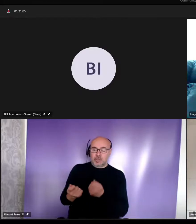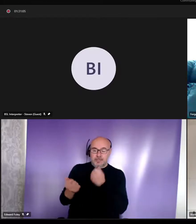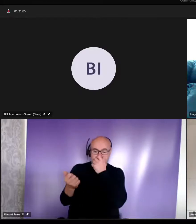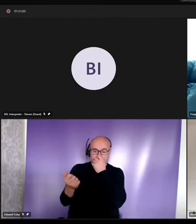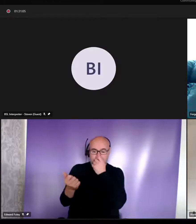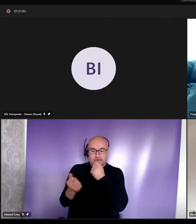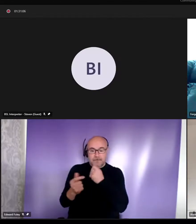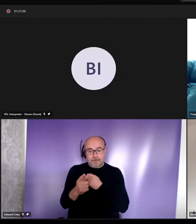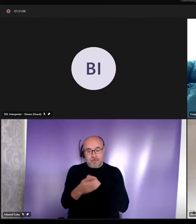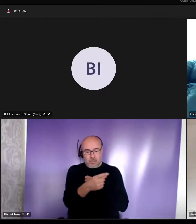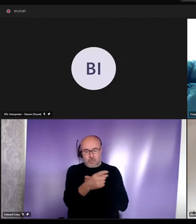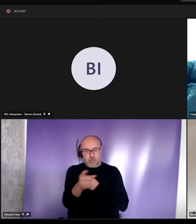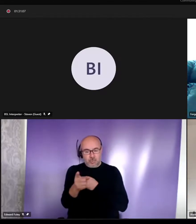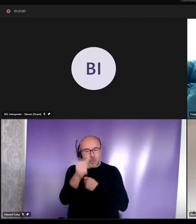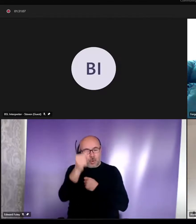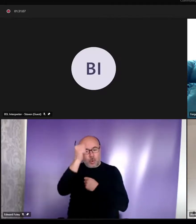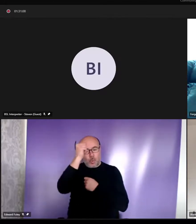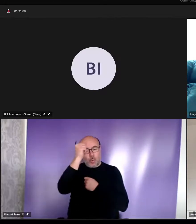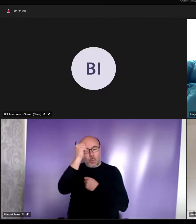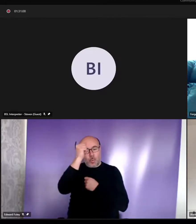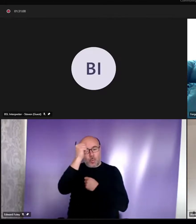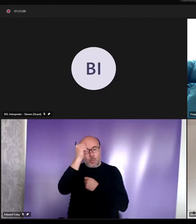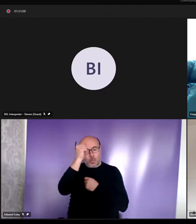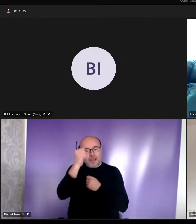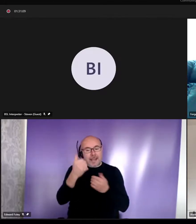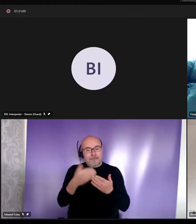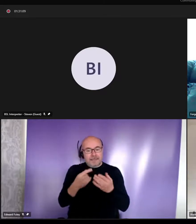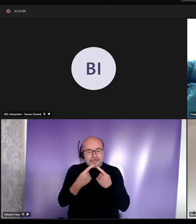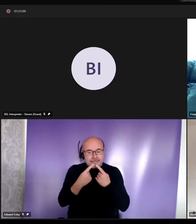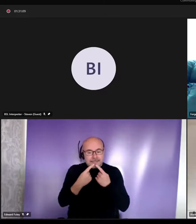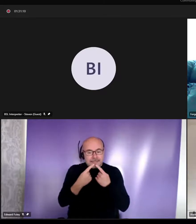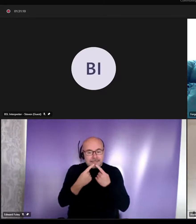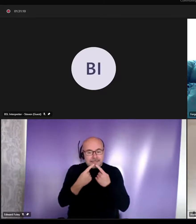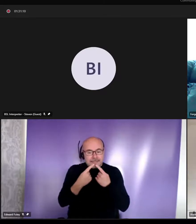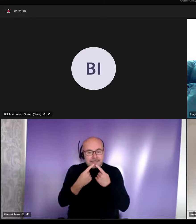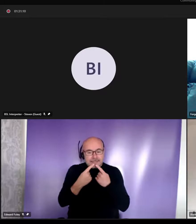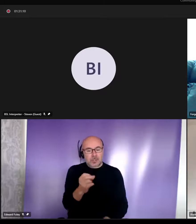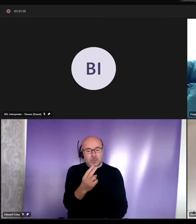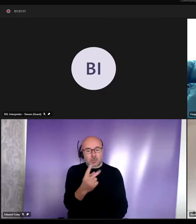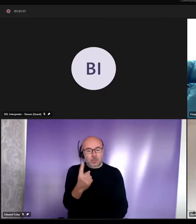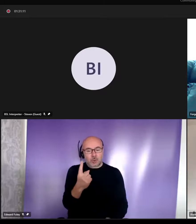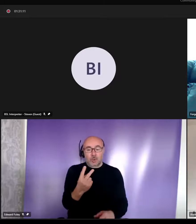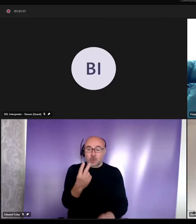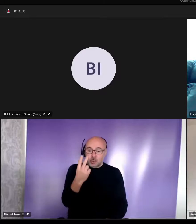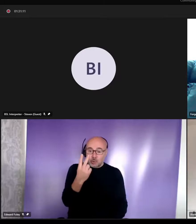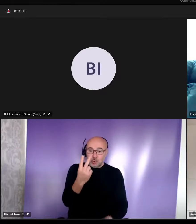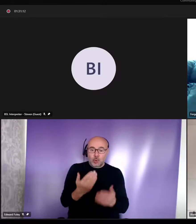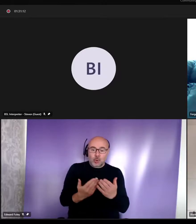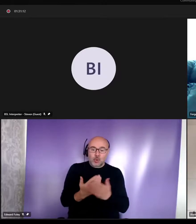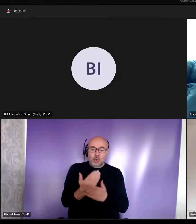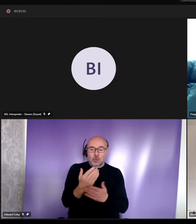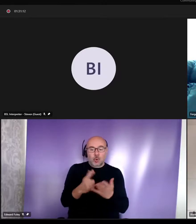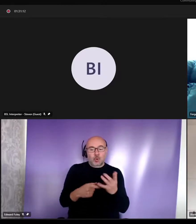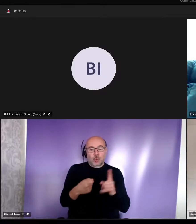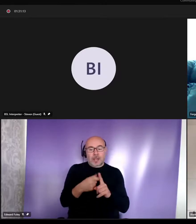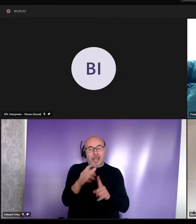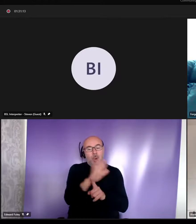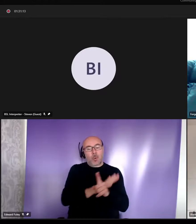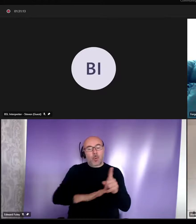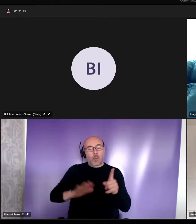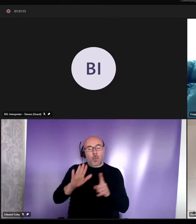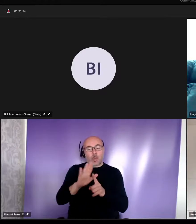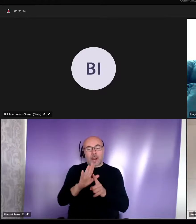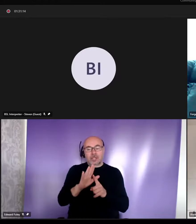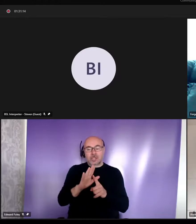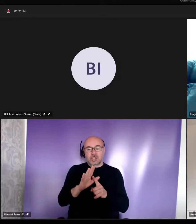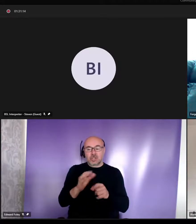Members are aware of the announcement during 2021 of 2 new UK-wide regeneration funds, namely